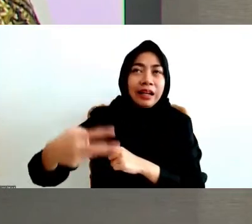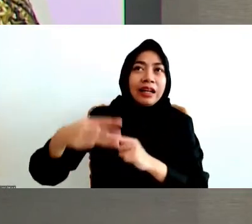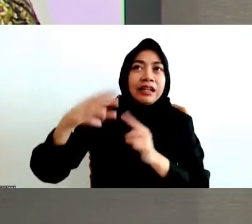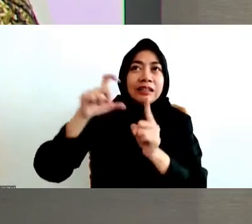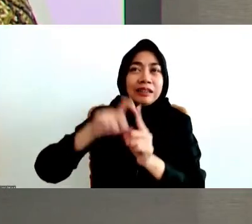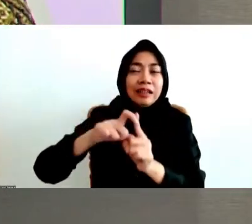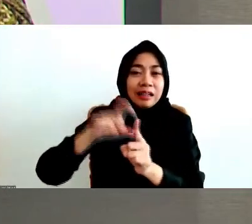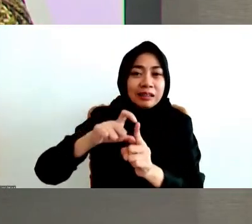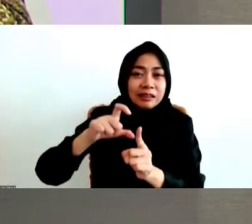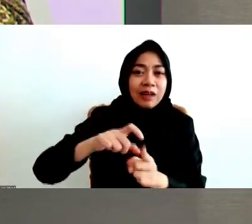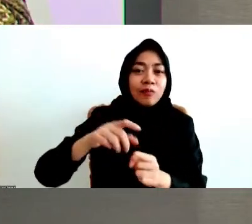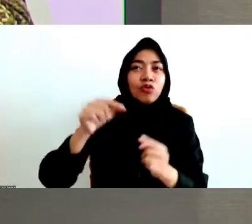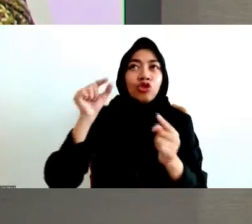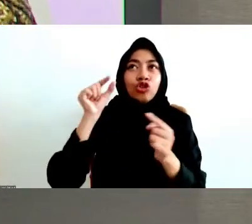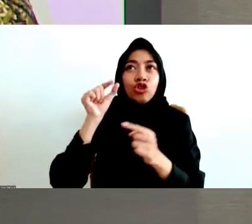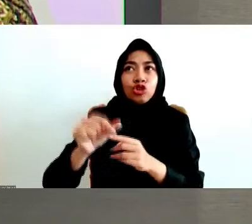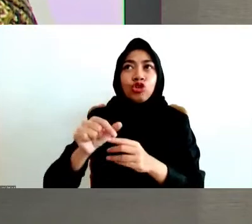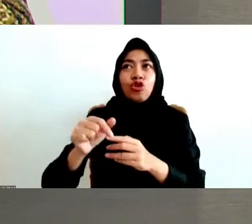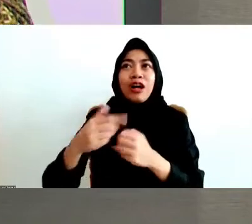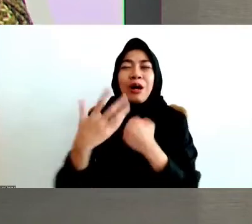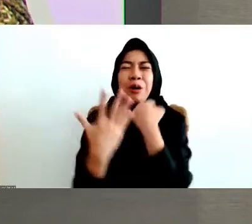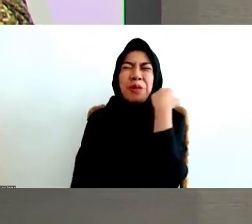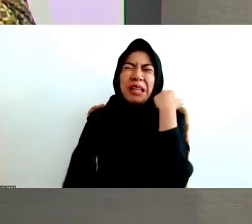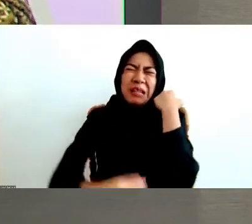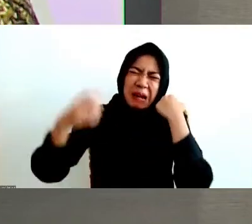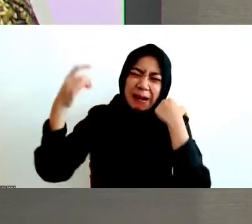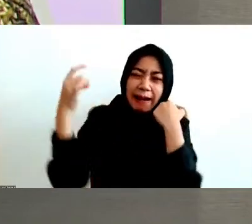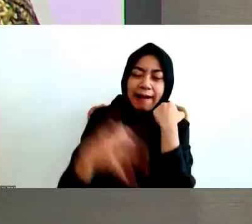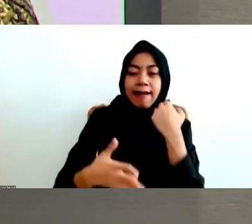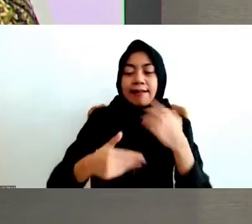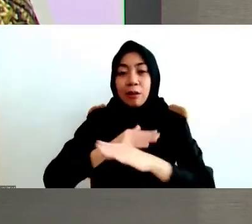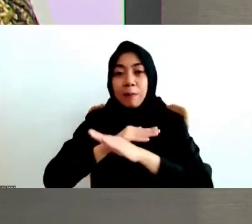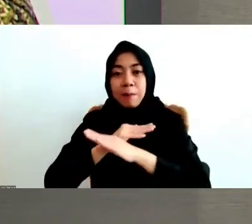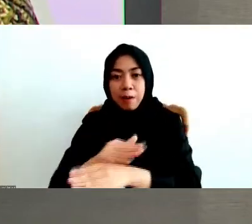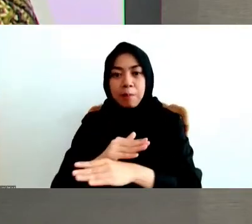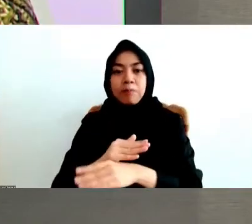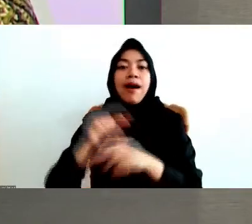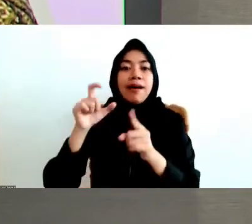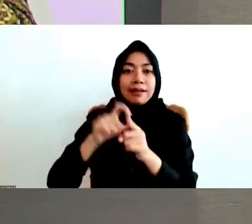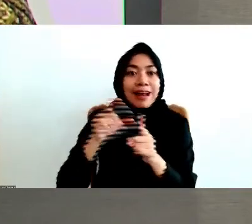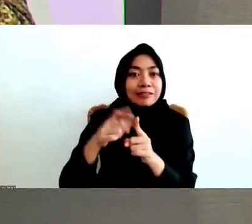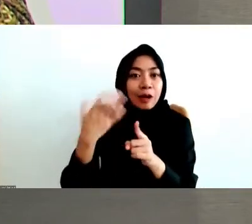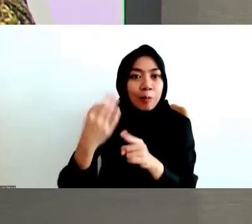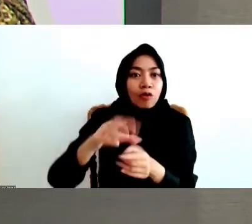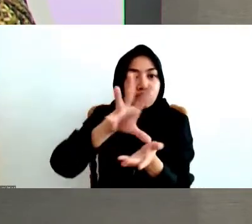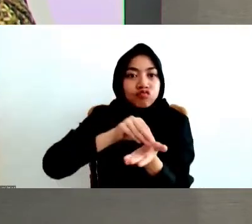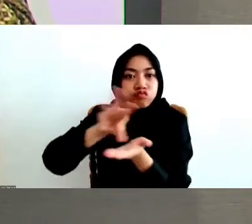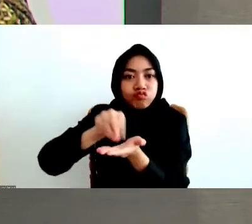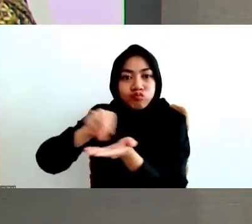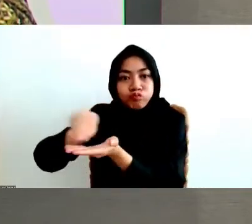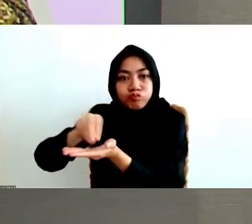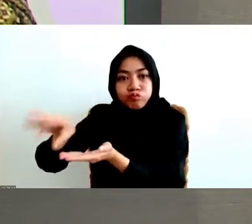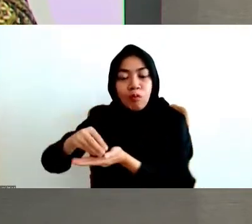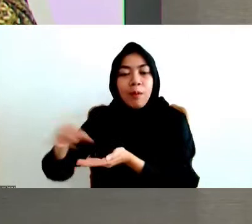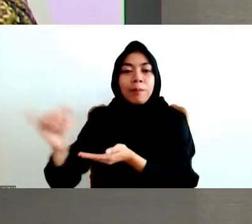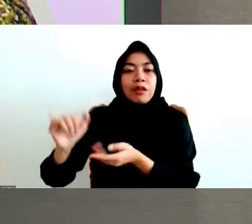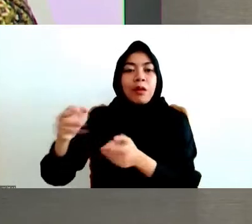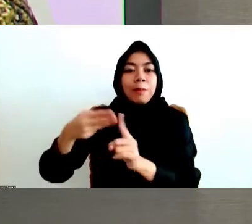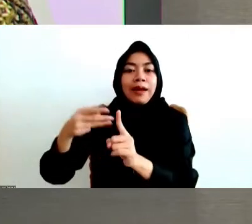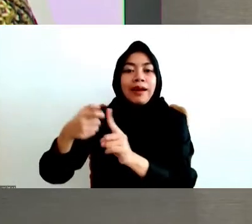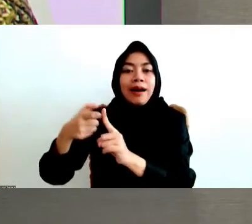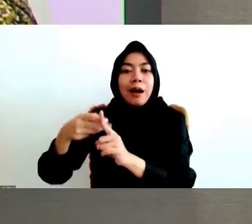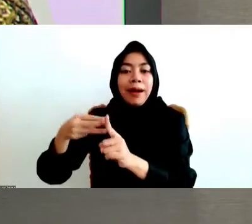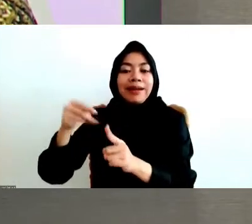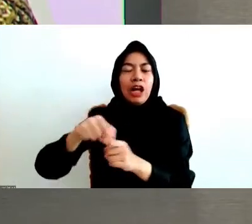penghapusan kemiskinan ekstrim that we constructed, we developed from the PKBKKBN. I think that's the best we have now. There's